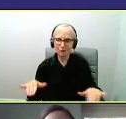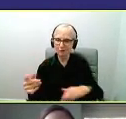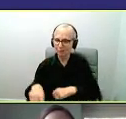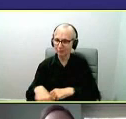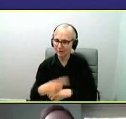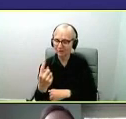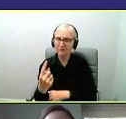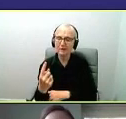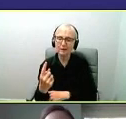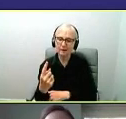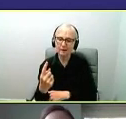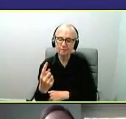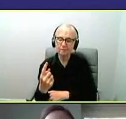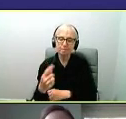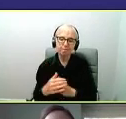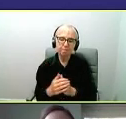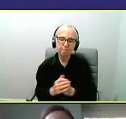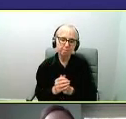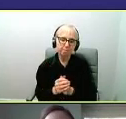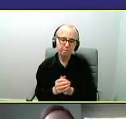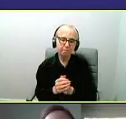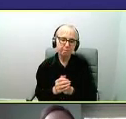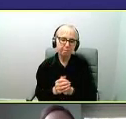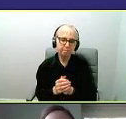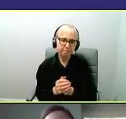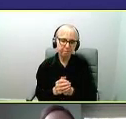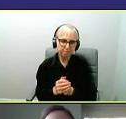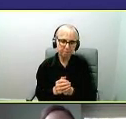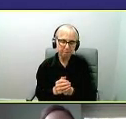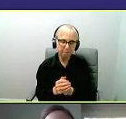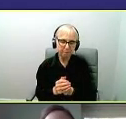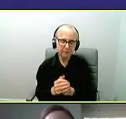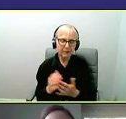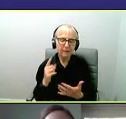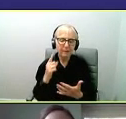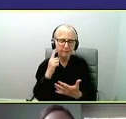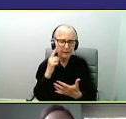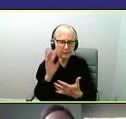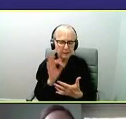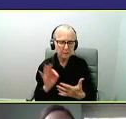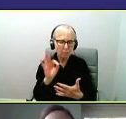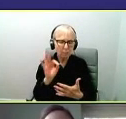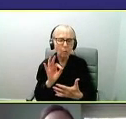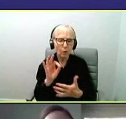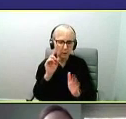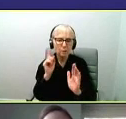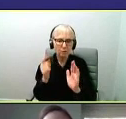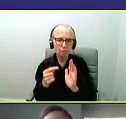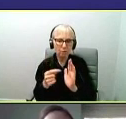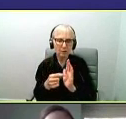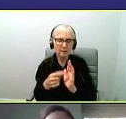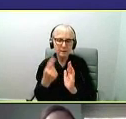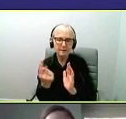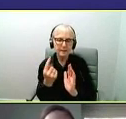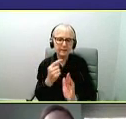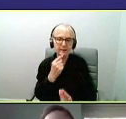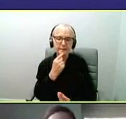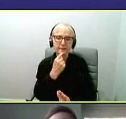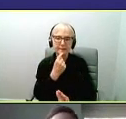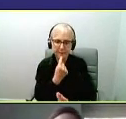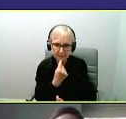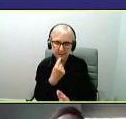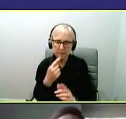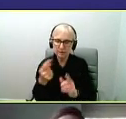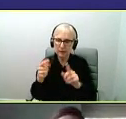Colorado. Next slide, please. I think it's important to recognize that something serious happened with